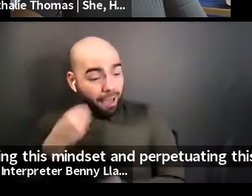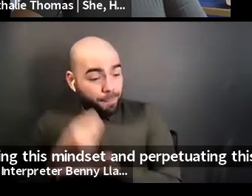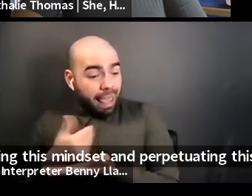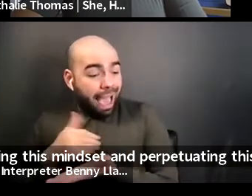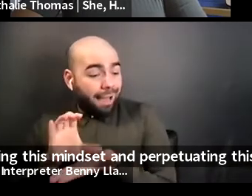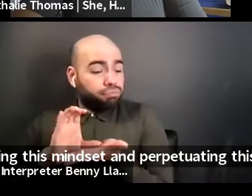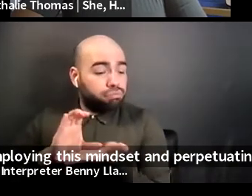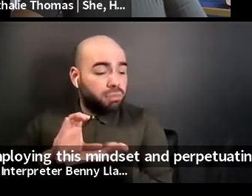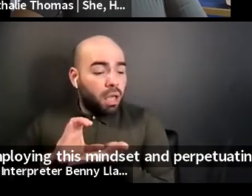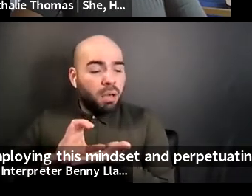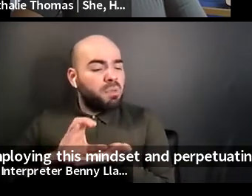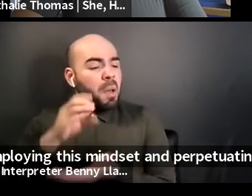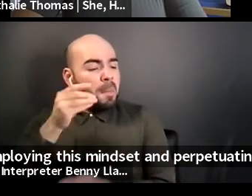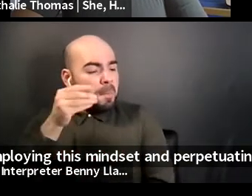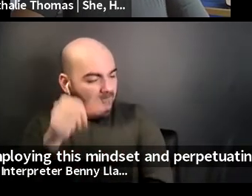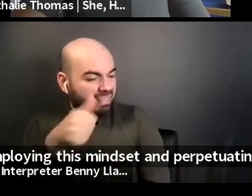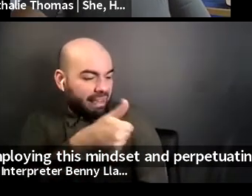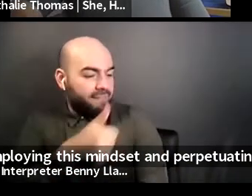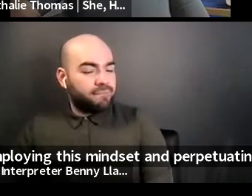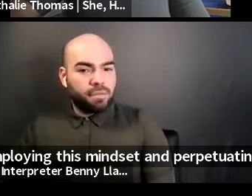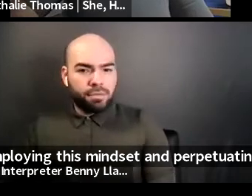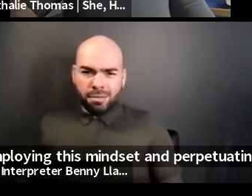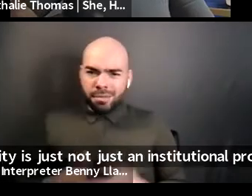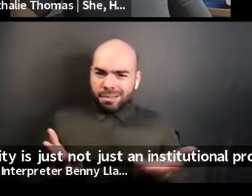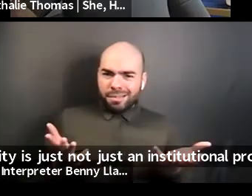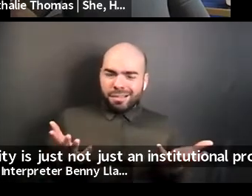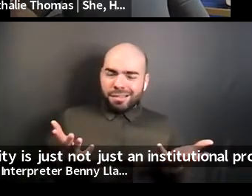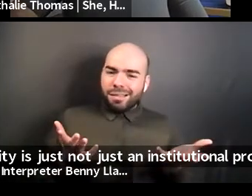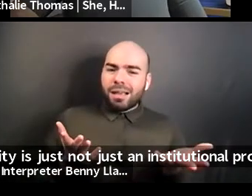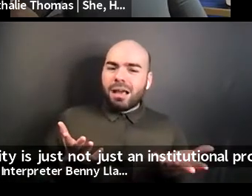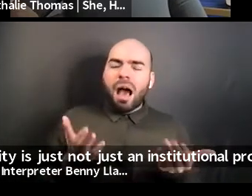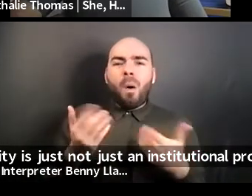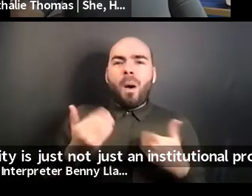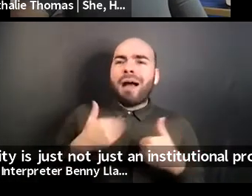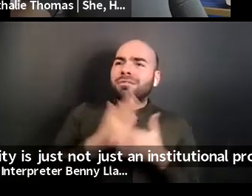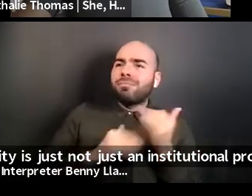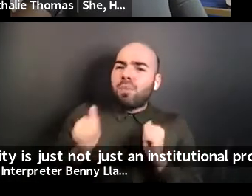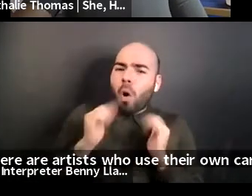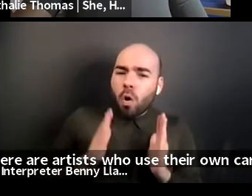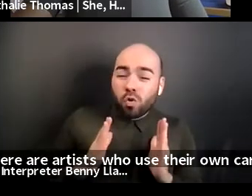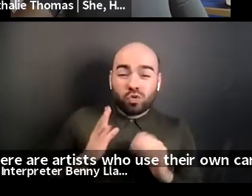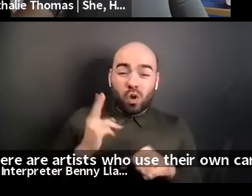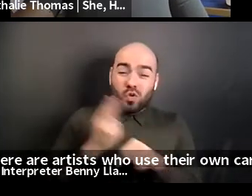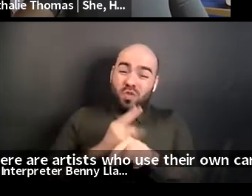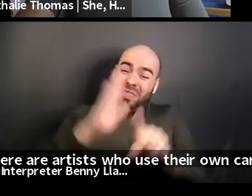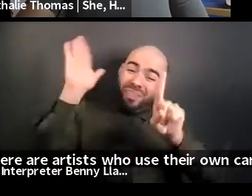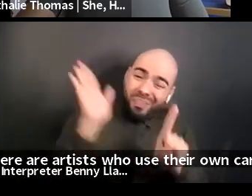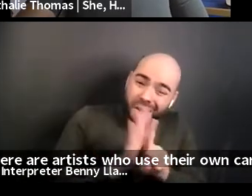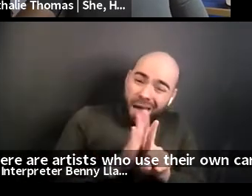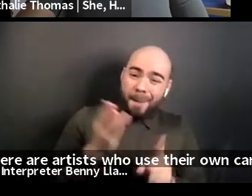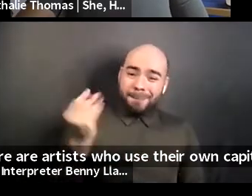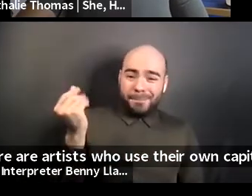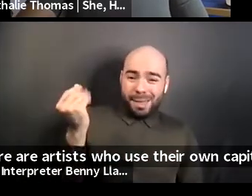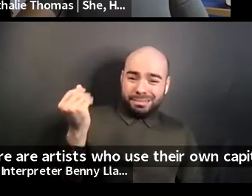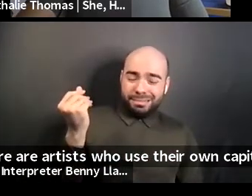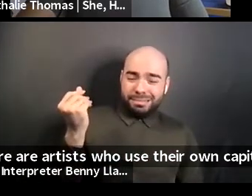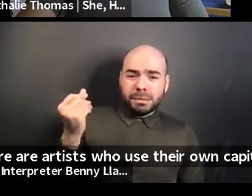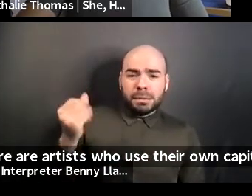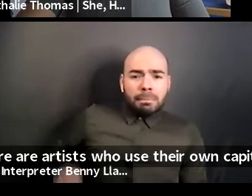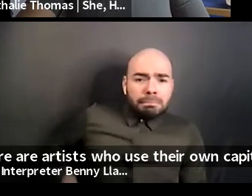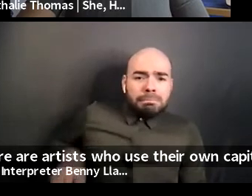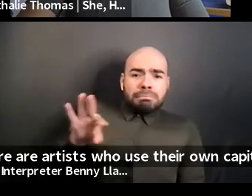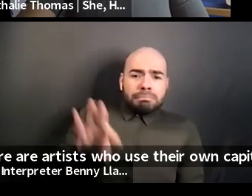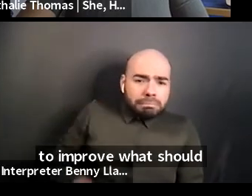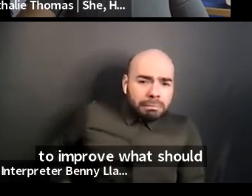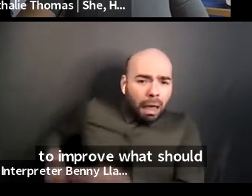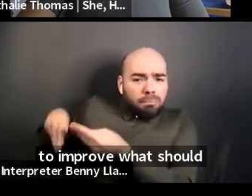an institutional problem. There are artists who use their own capital to improve what should